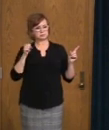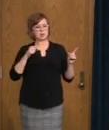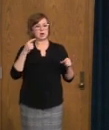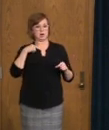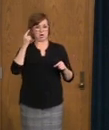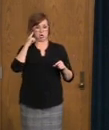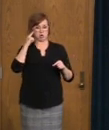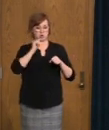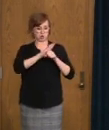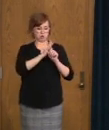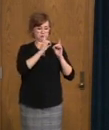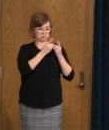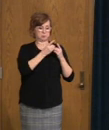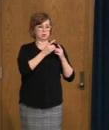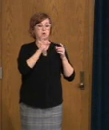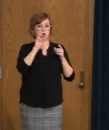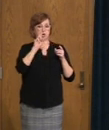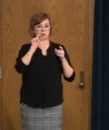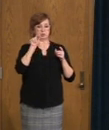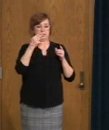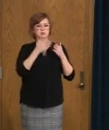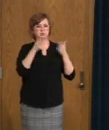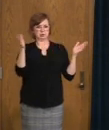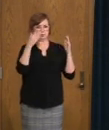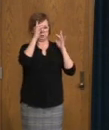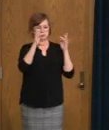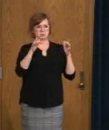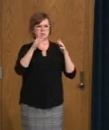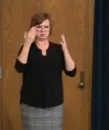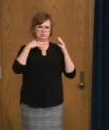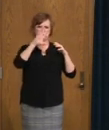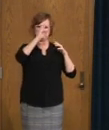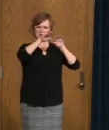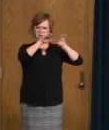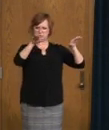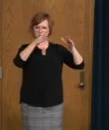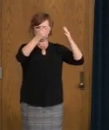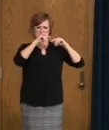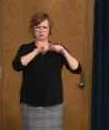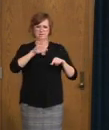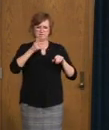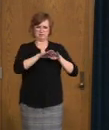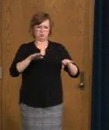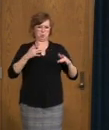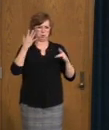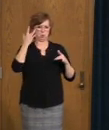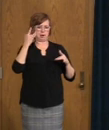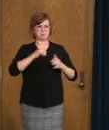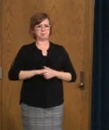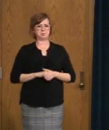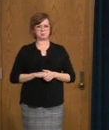that the COVID unit in Regina, the general, moved from the 6th to the 5th floor, and I'm wondering why that may be. And